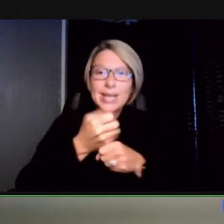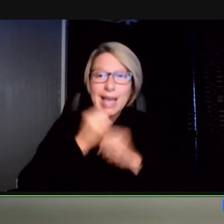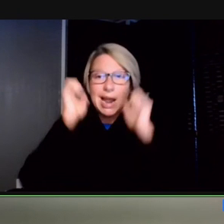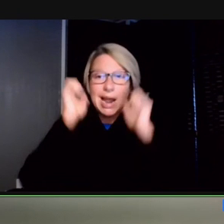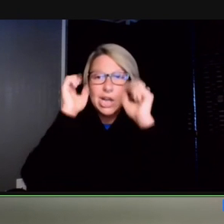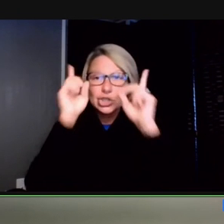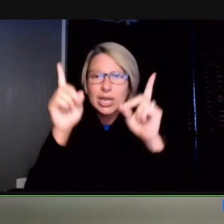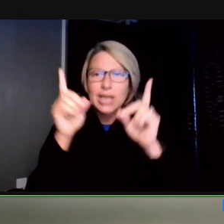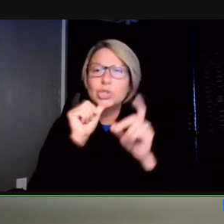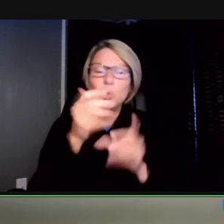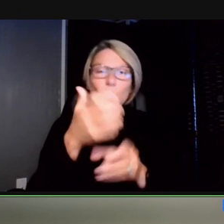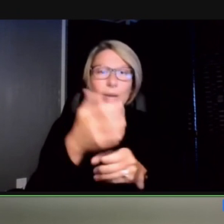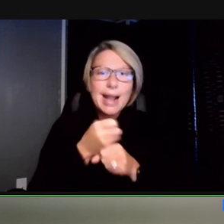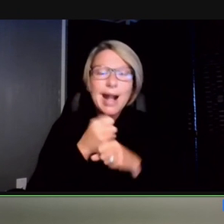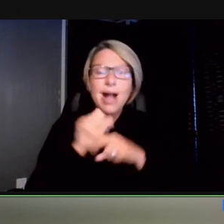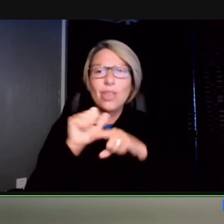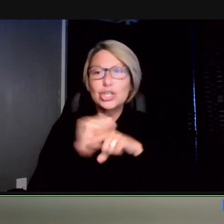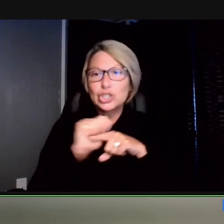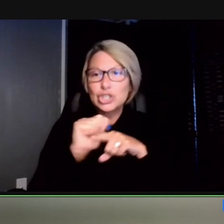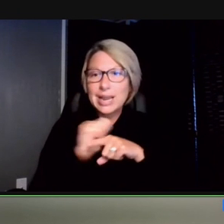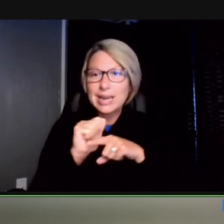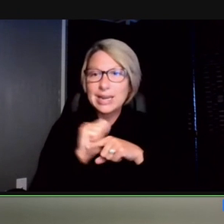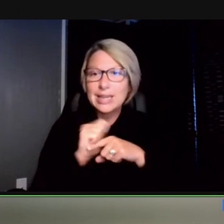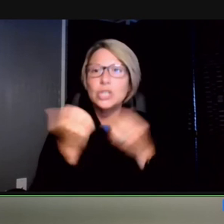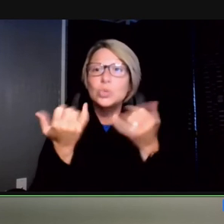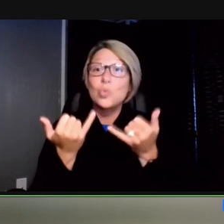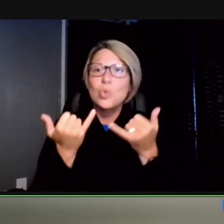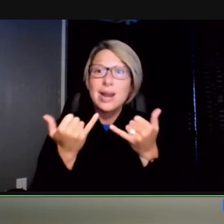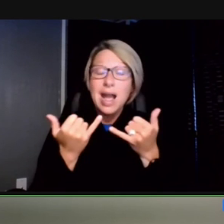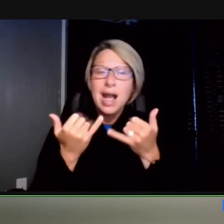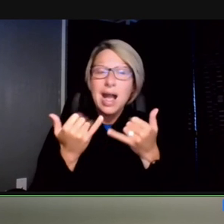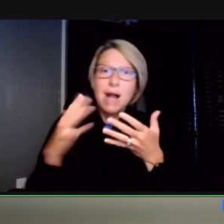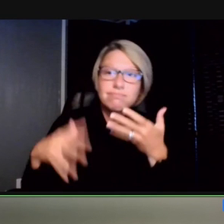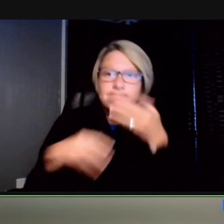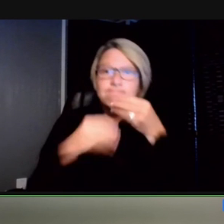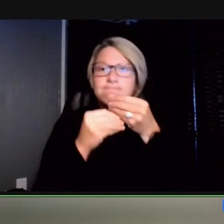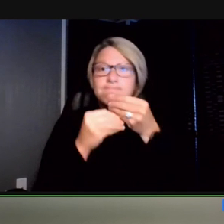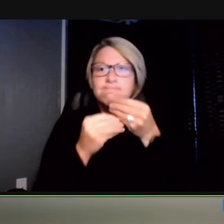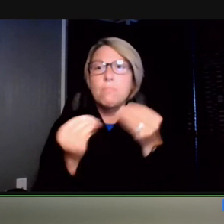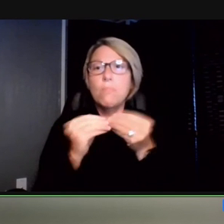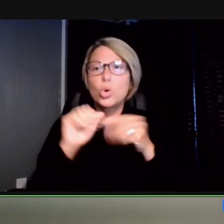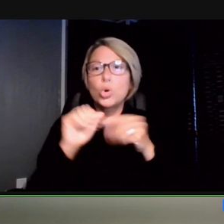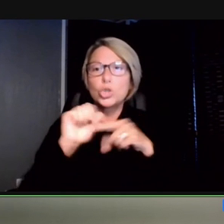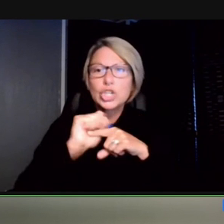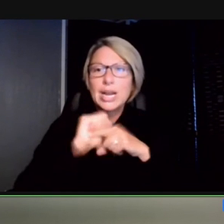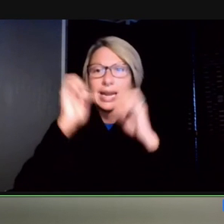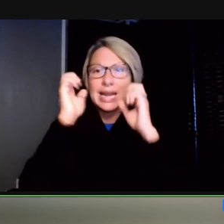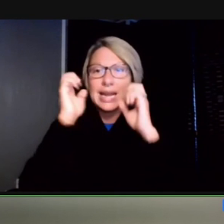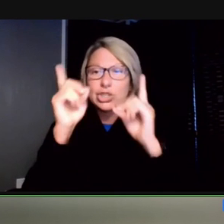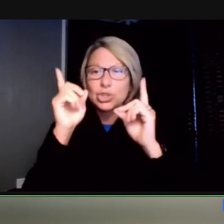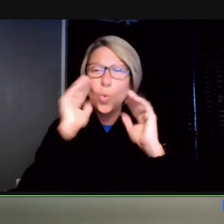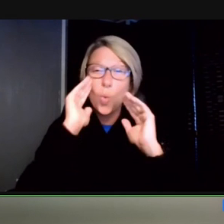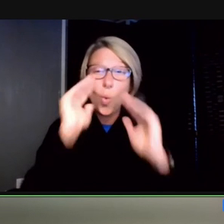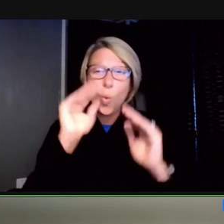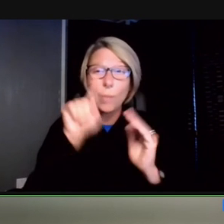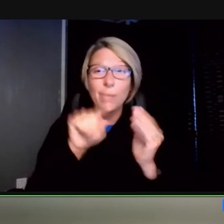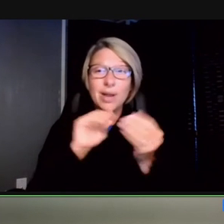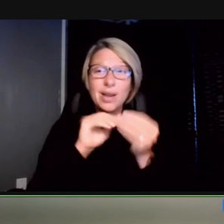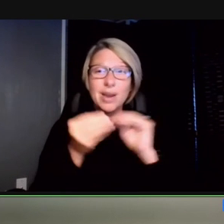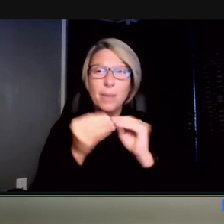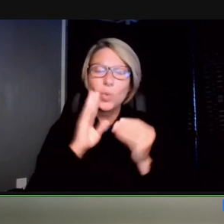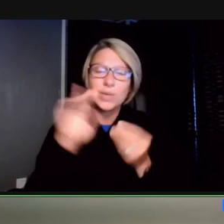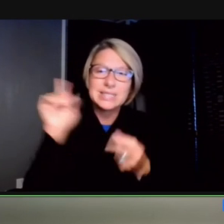go down with the addition of more training and more education for students